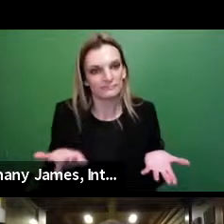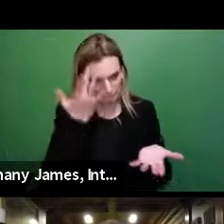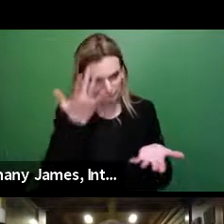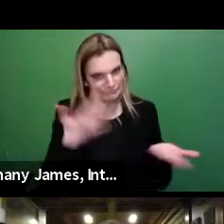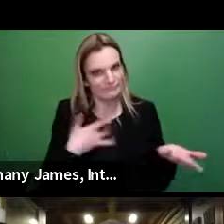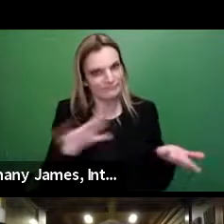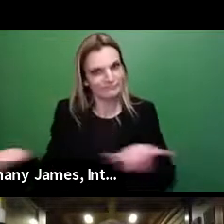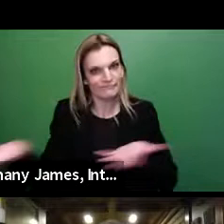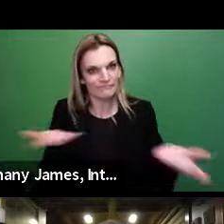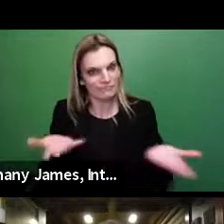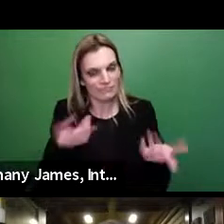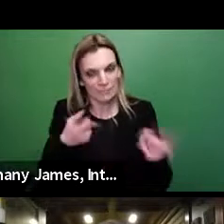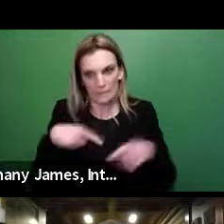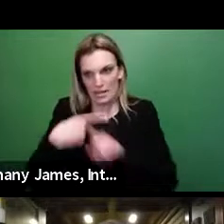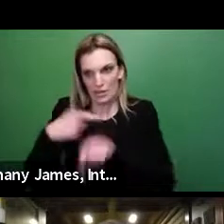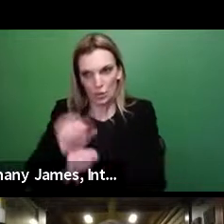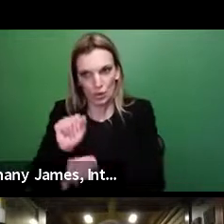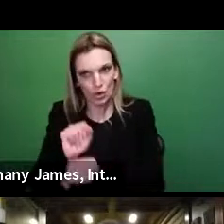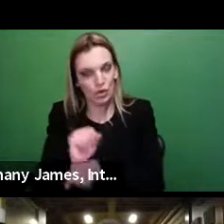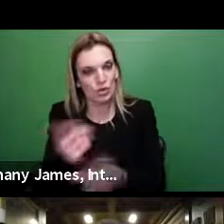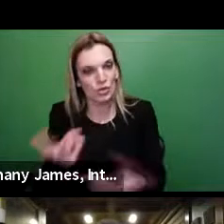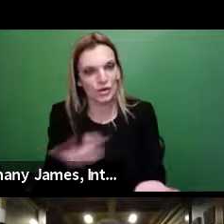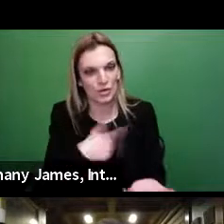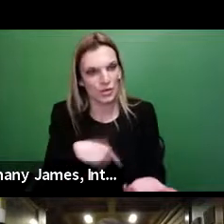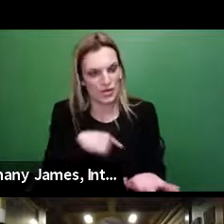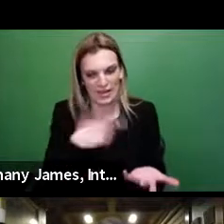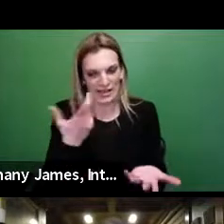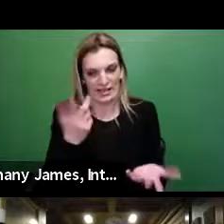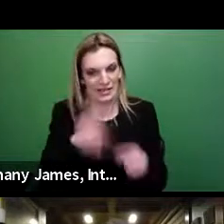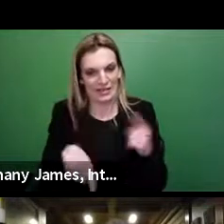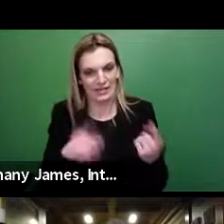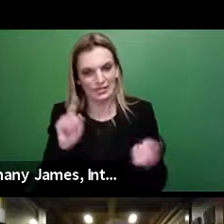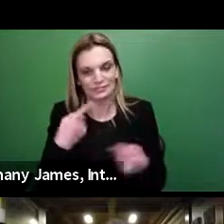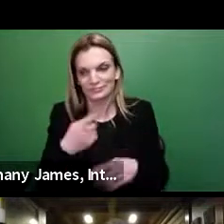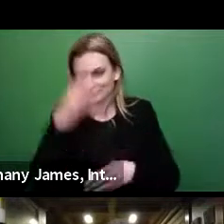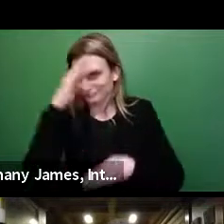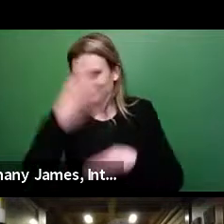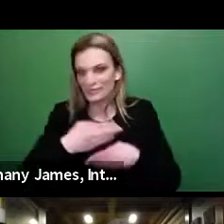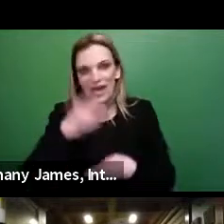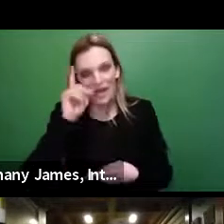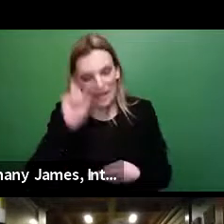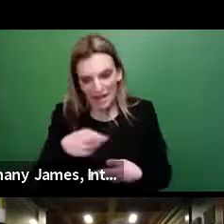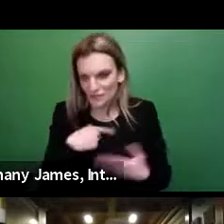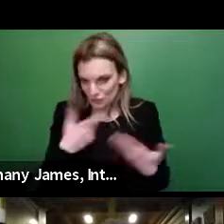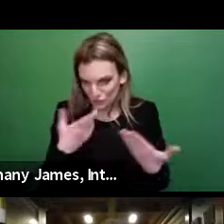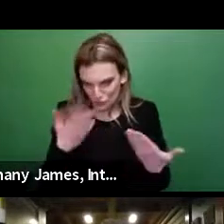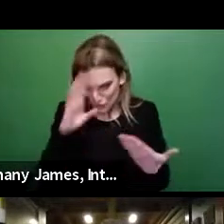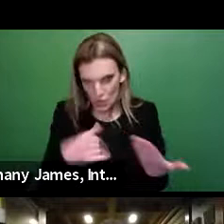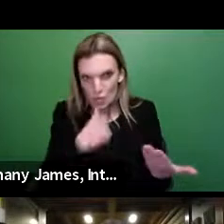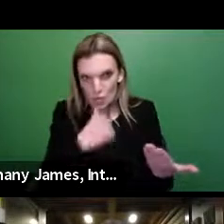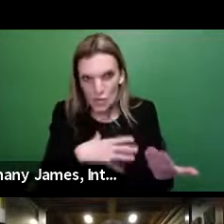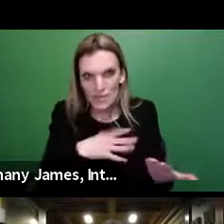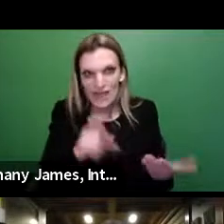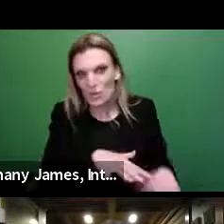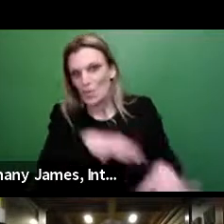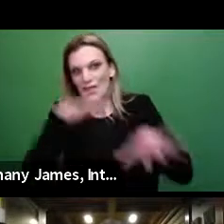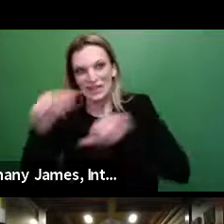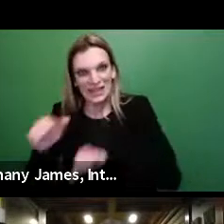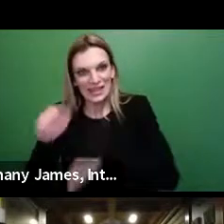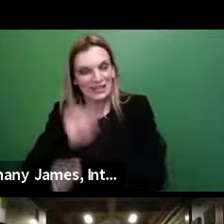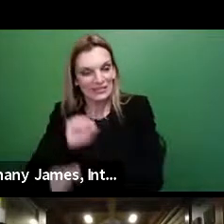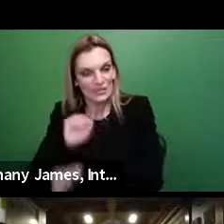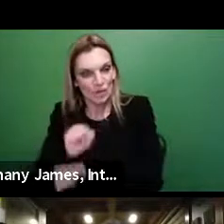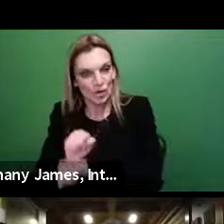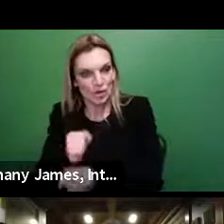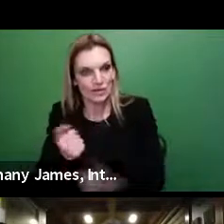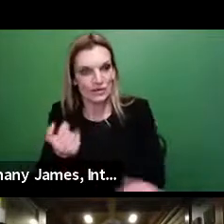becomes something that we can't ignore anymore, especially in COVID. And as we heard, the number of women that have actually had to leave the workforce.